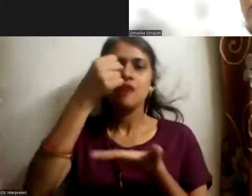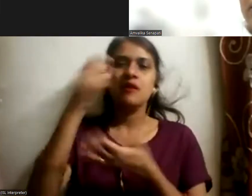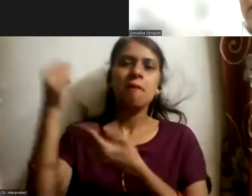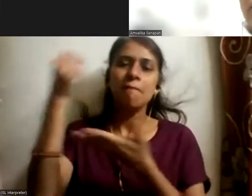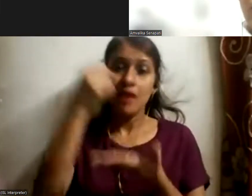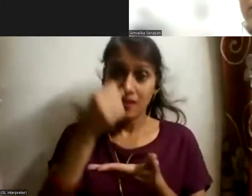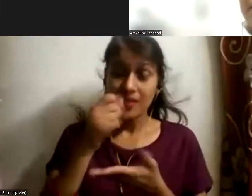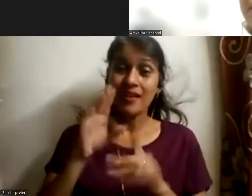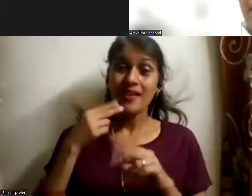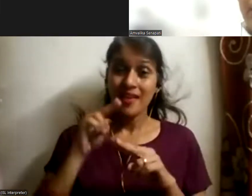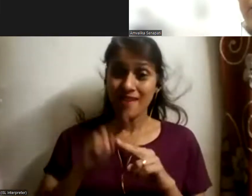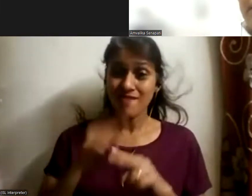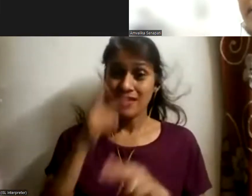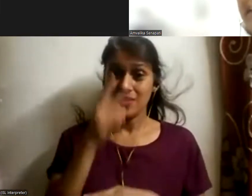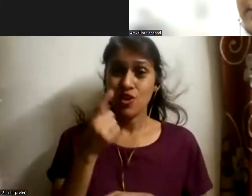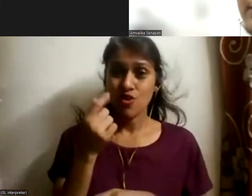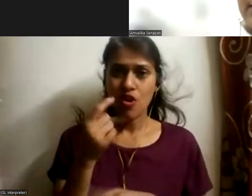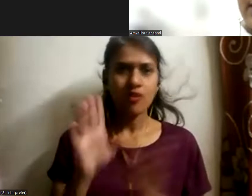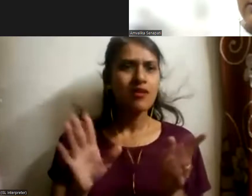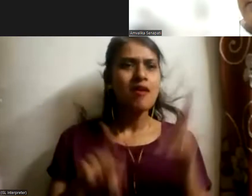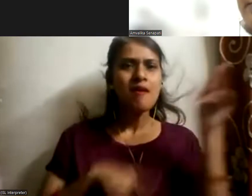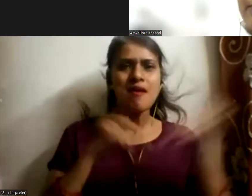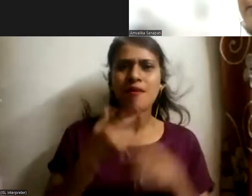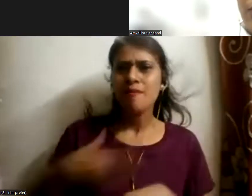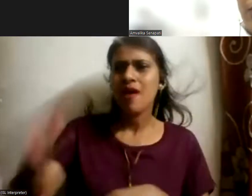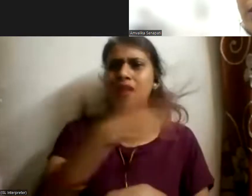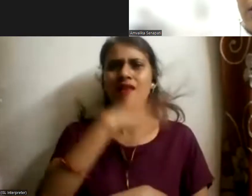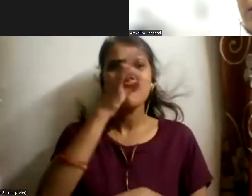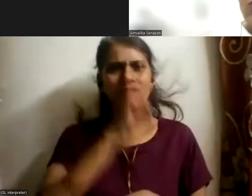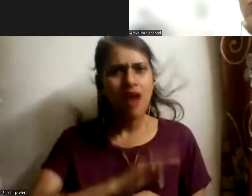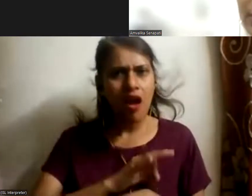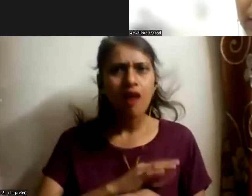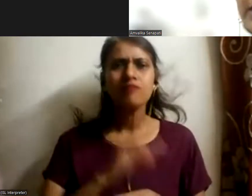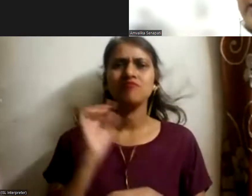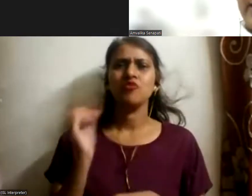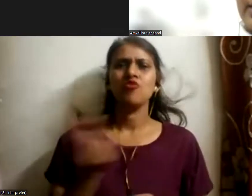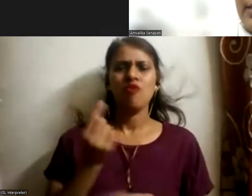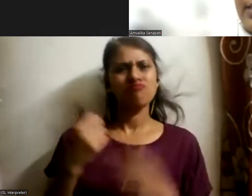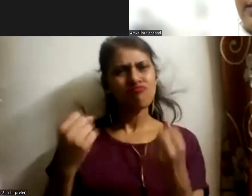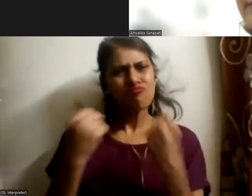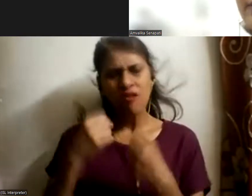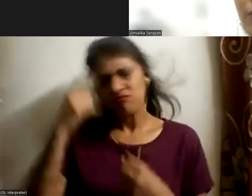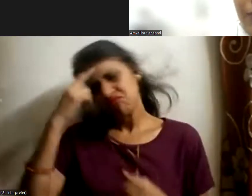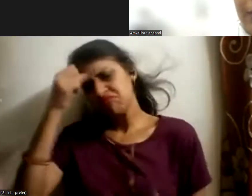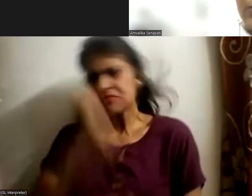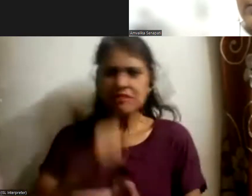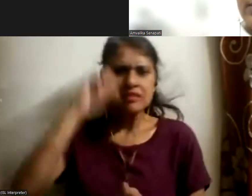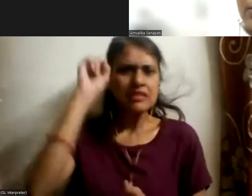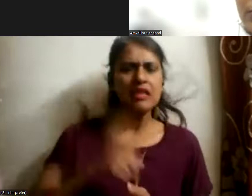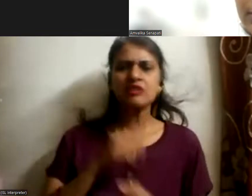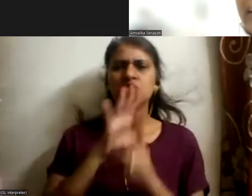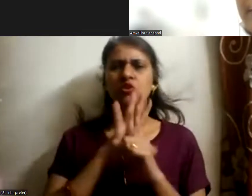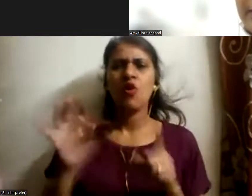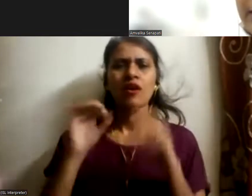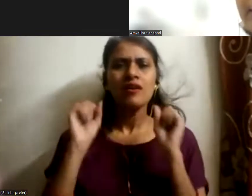are made to see the cross-population benefits, then the case may be made more strongly. Yes, earlier, very often, this was the